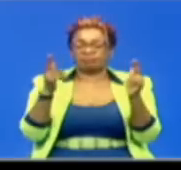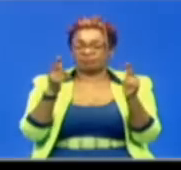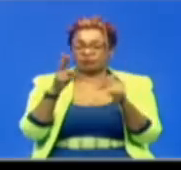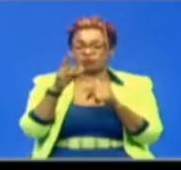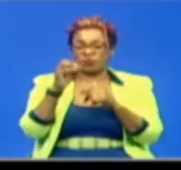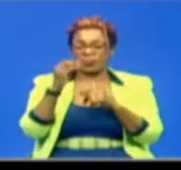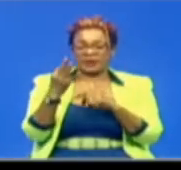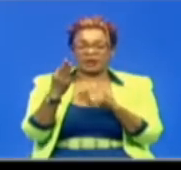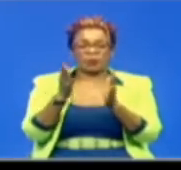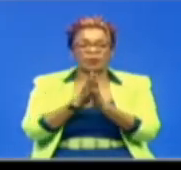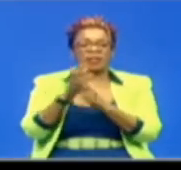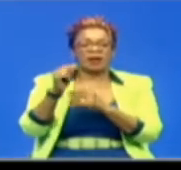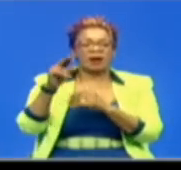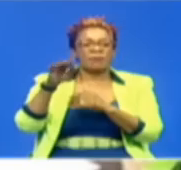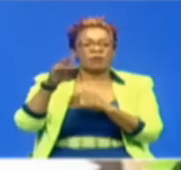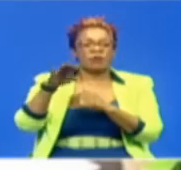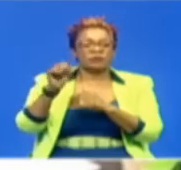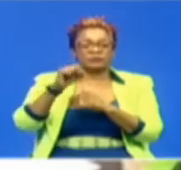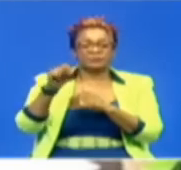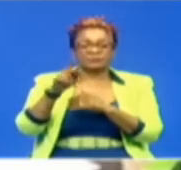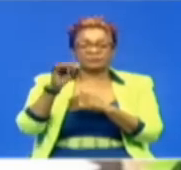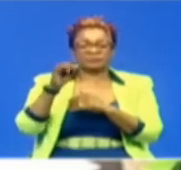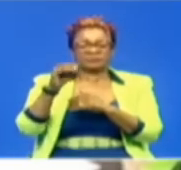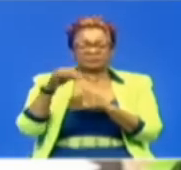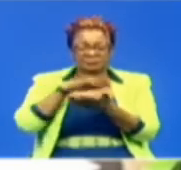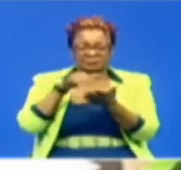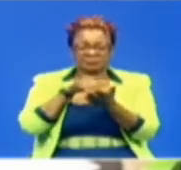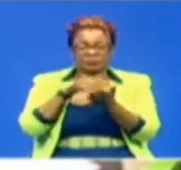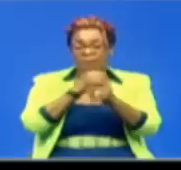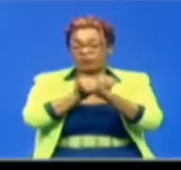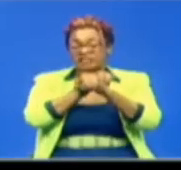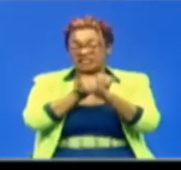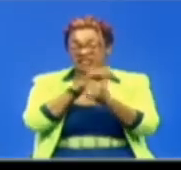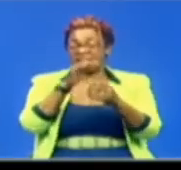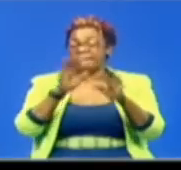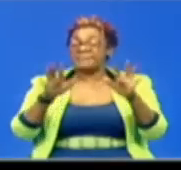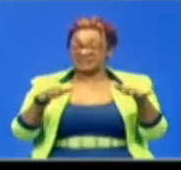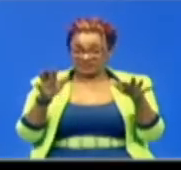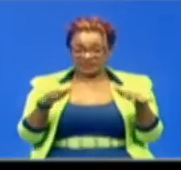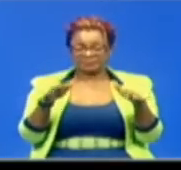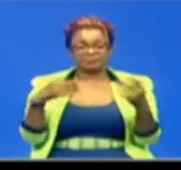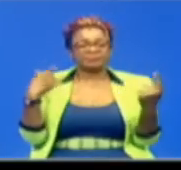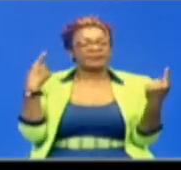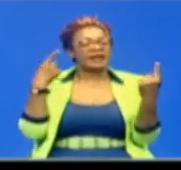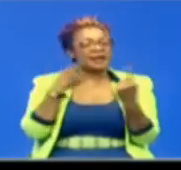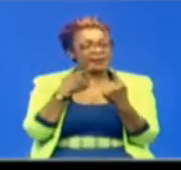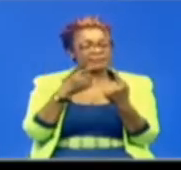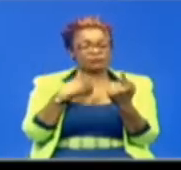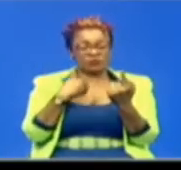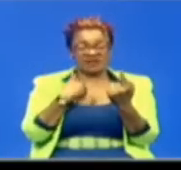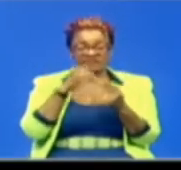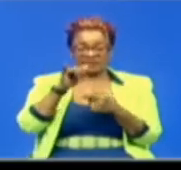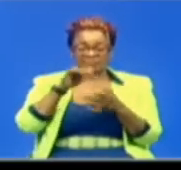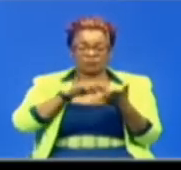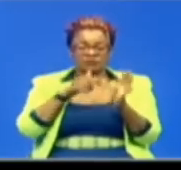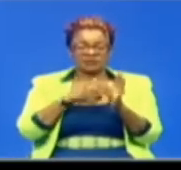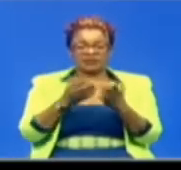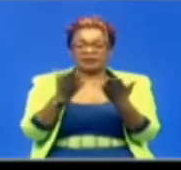with Araboko Sokoke being the biggest center to protect the butterflies. The aim of having the project here